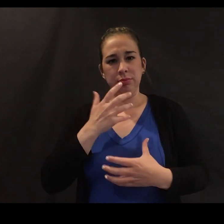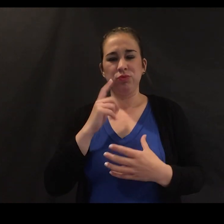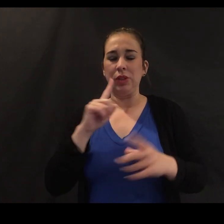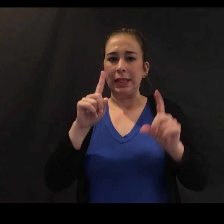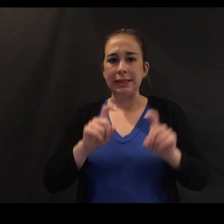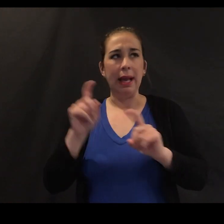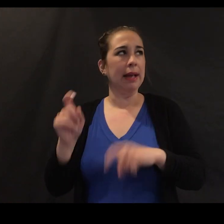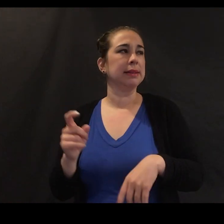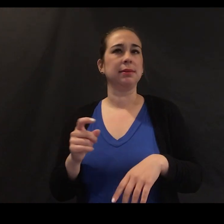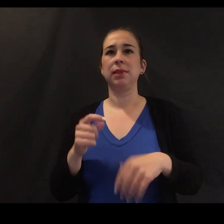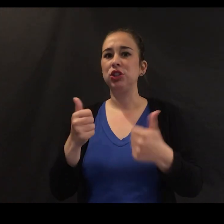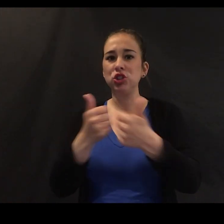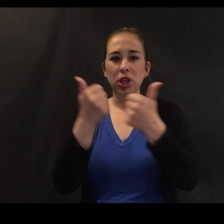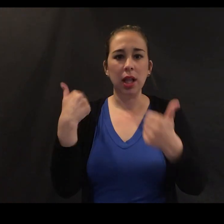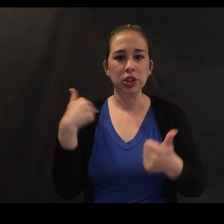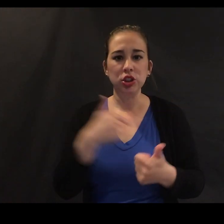and